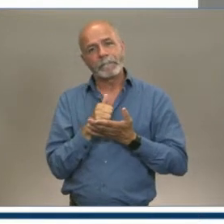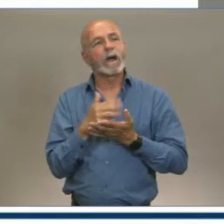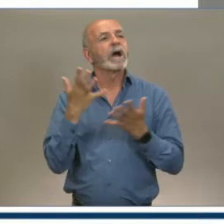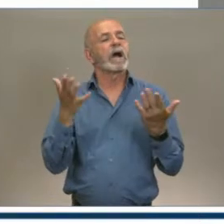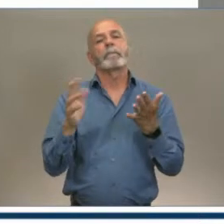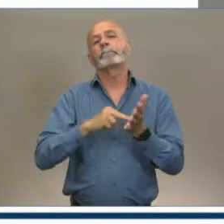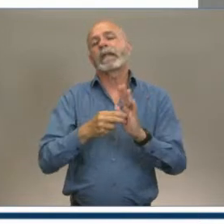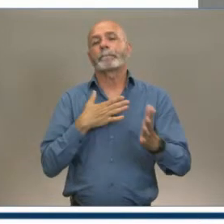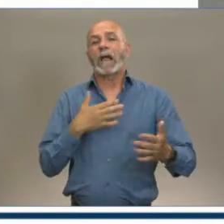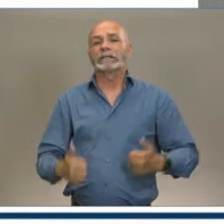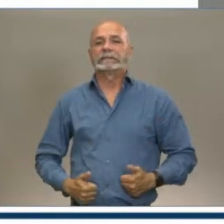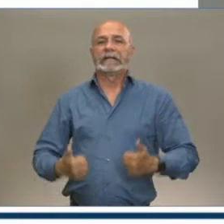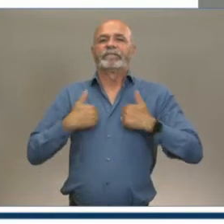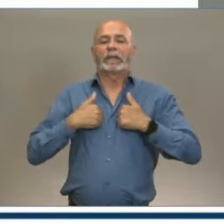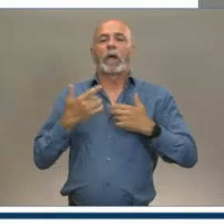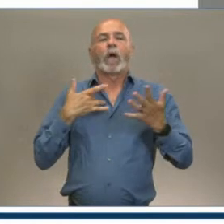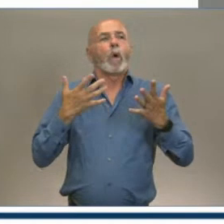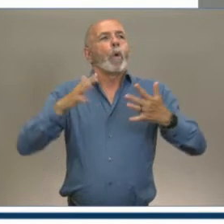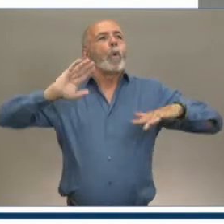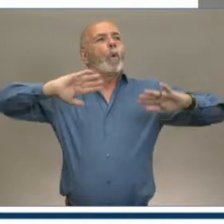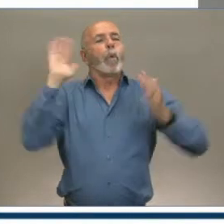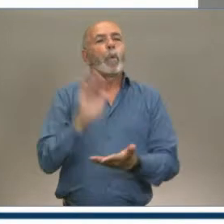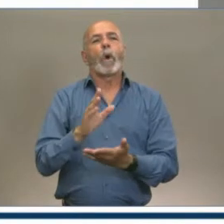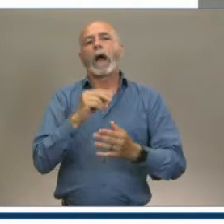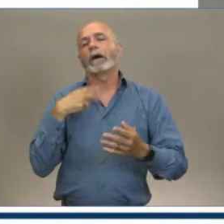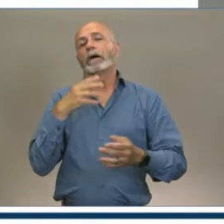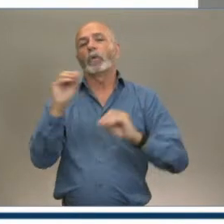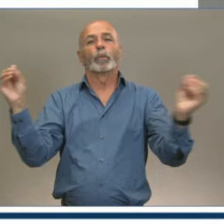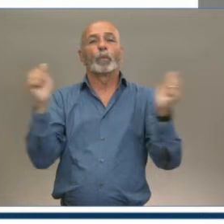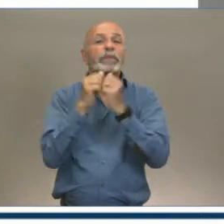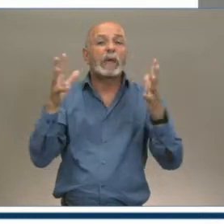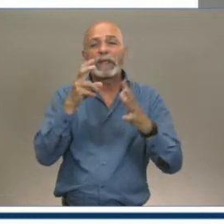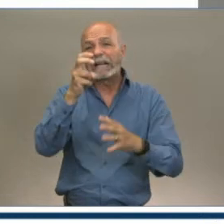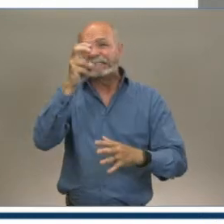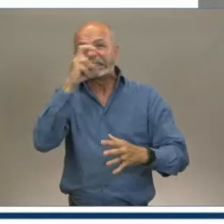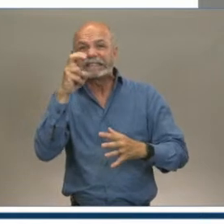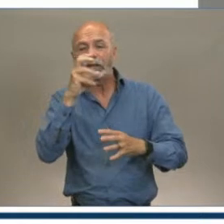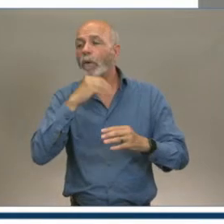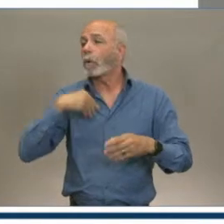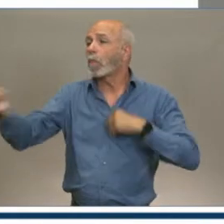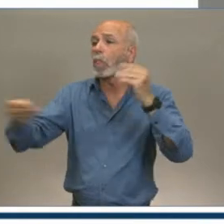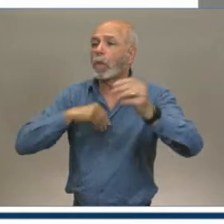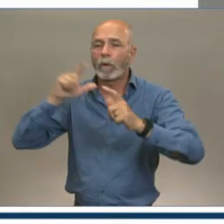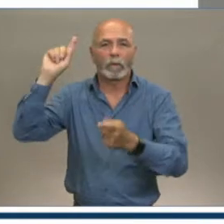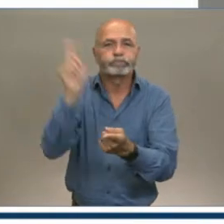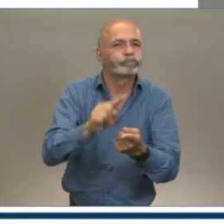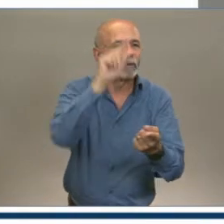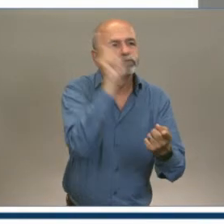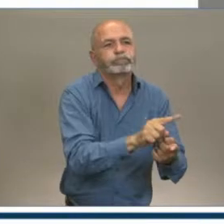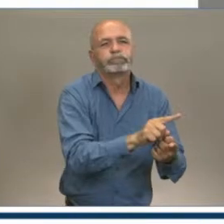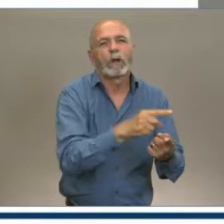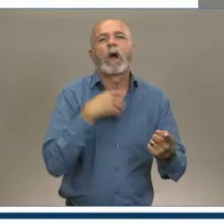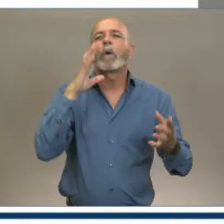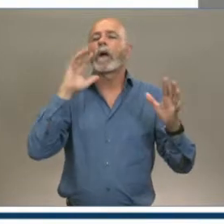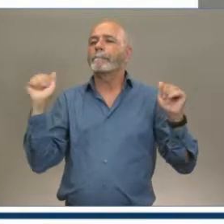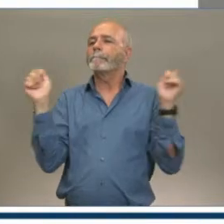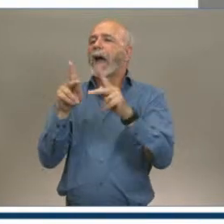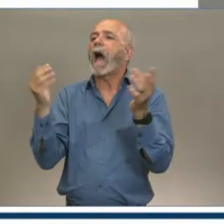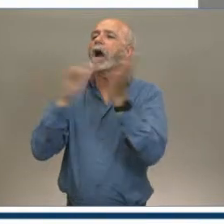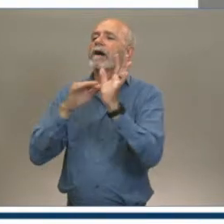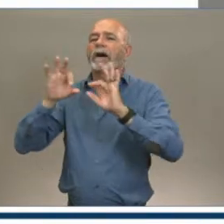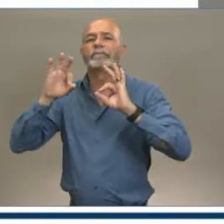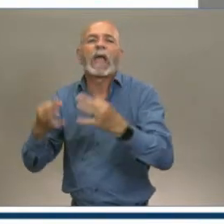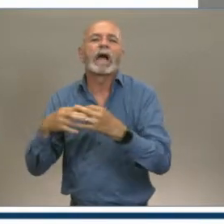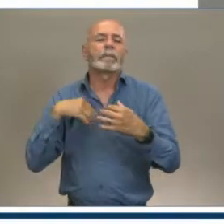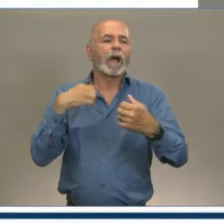of getting sick or making someone else sick. It gives us a way to more easily be with loved ones again. So get your